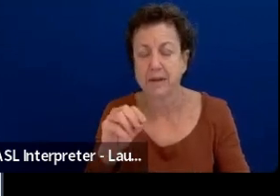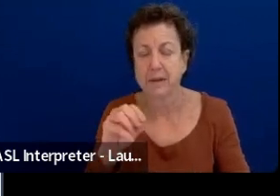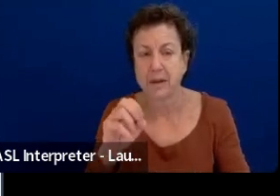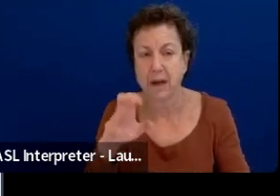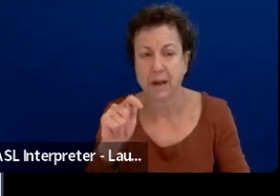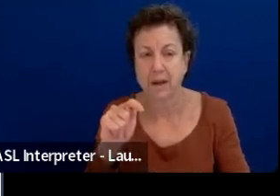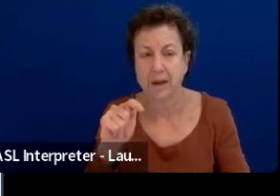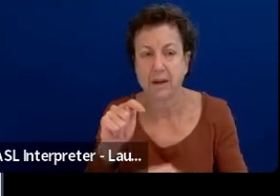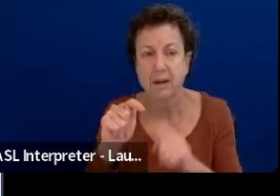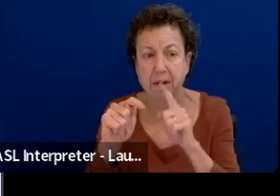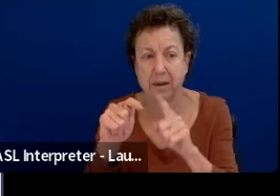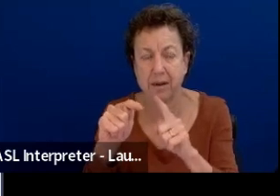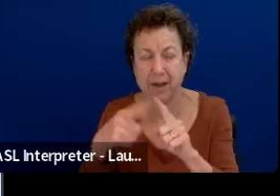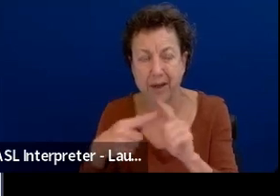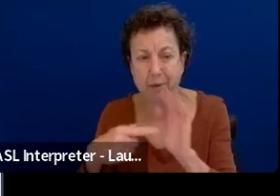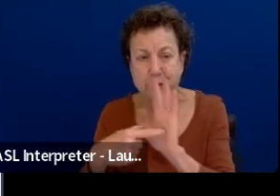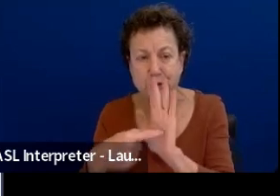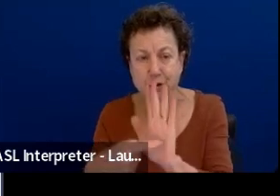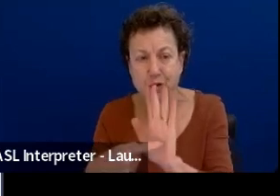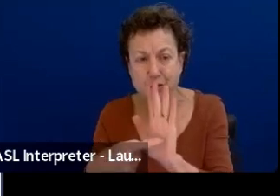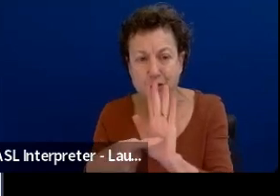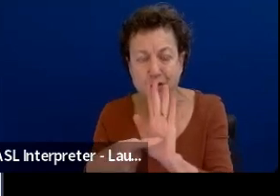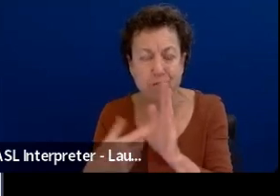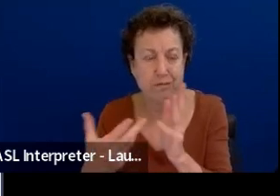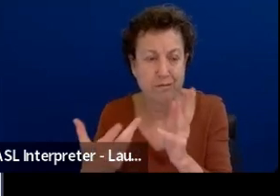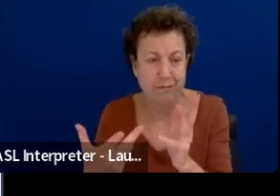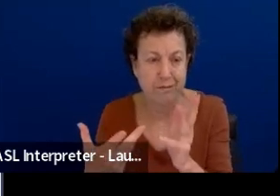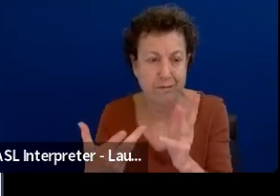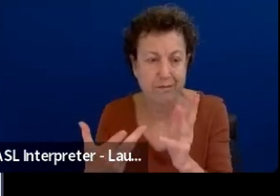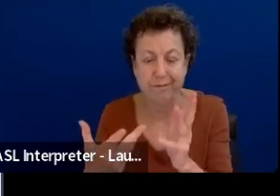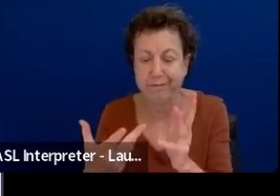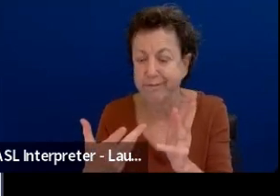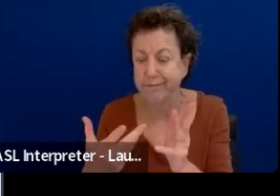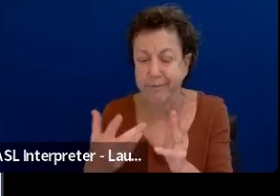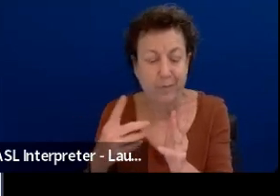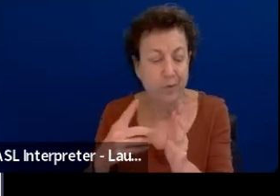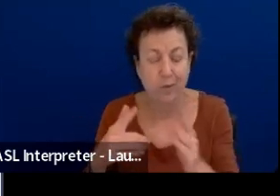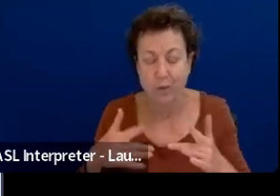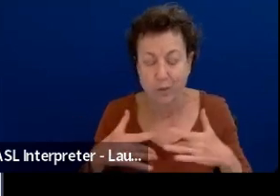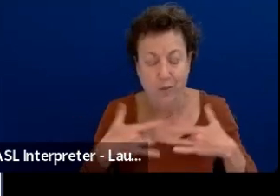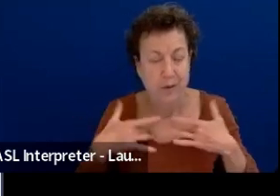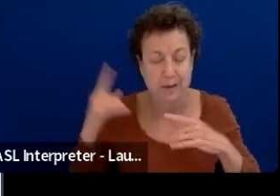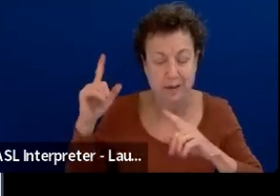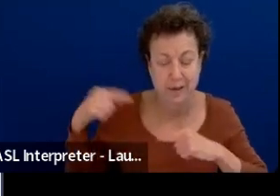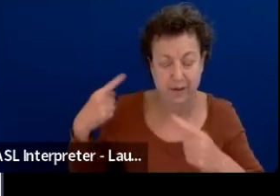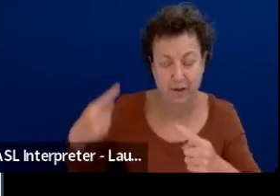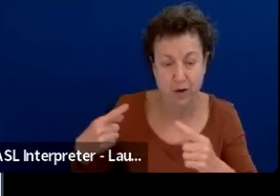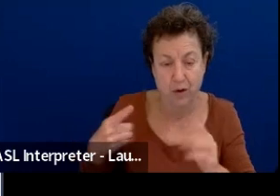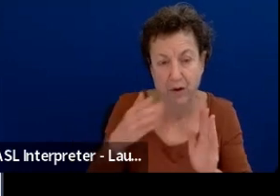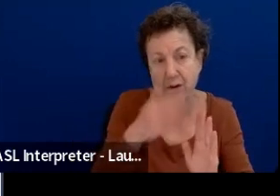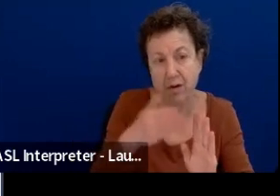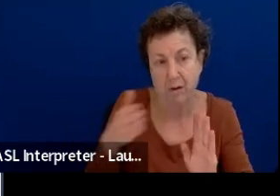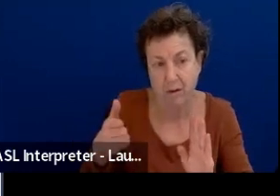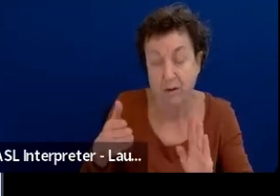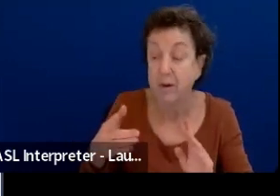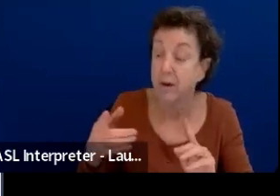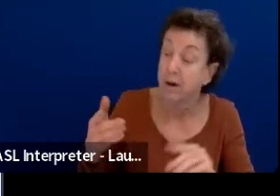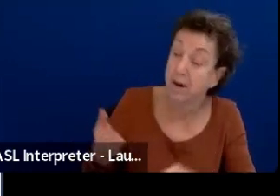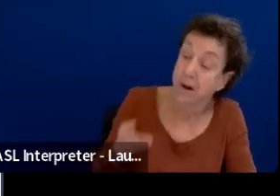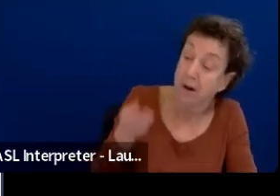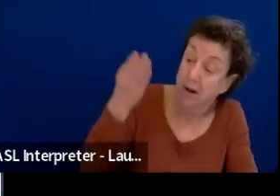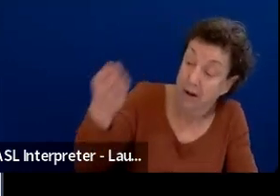docket will include everything that's happened with the bill since it's been